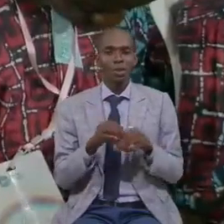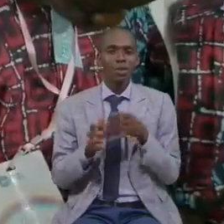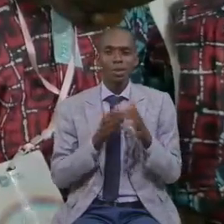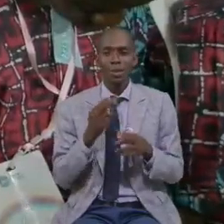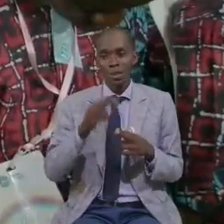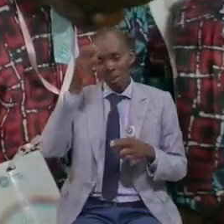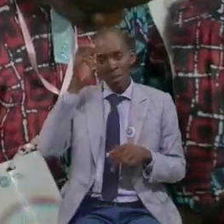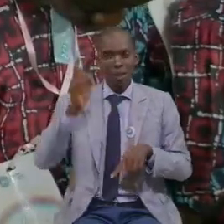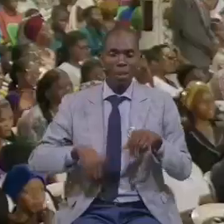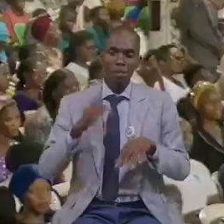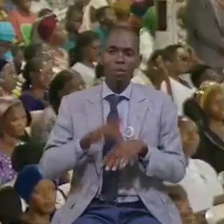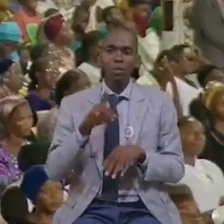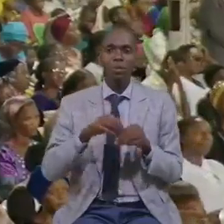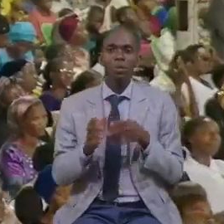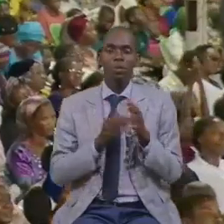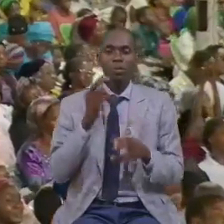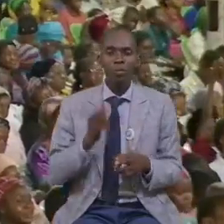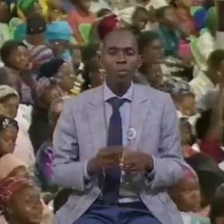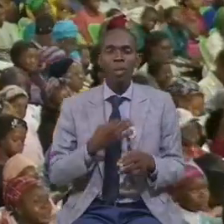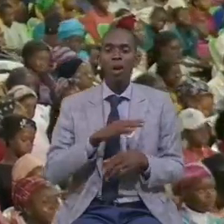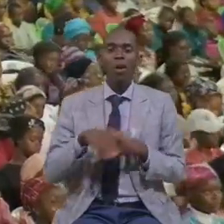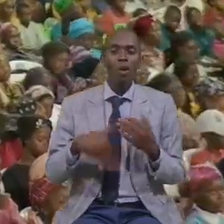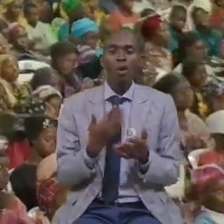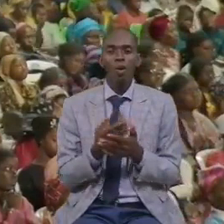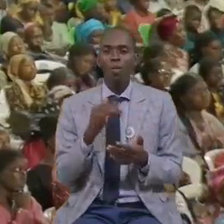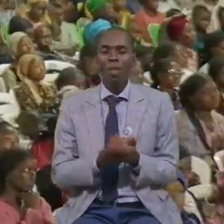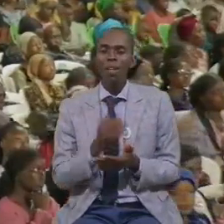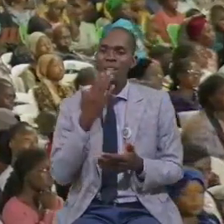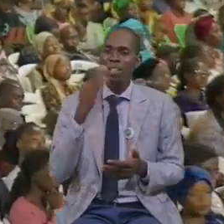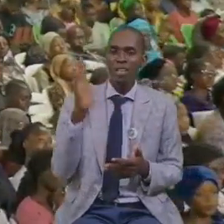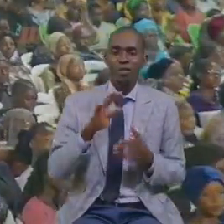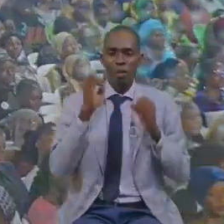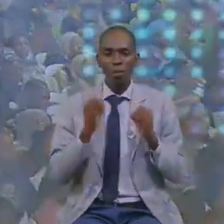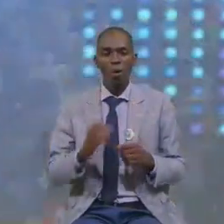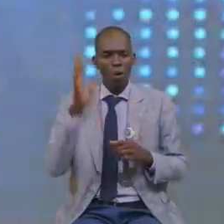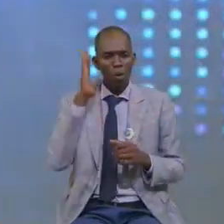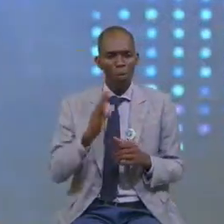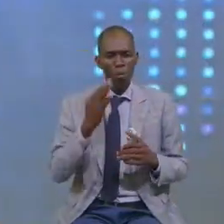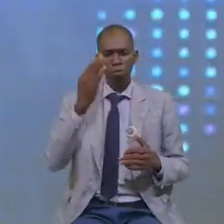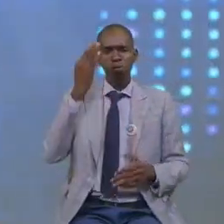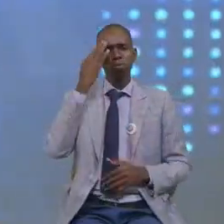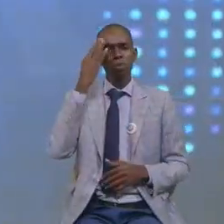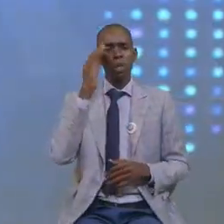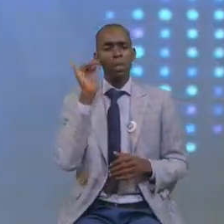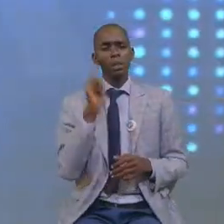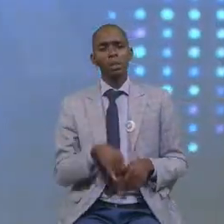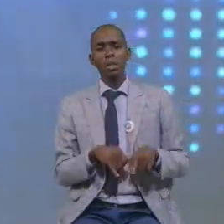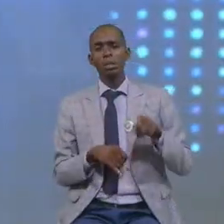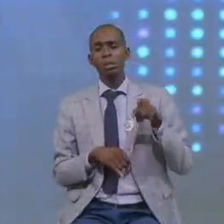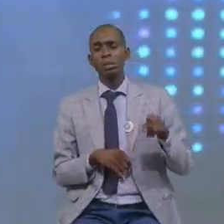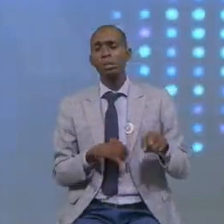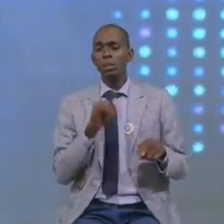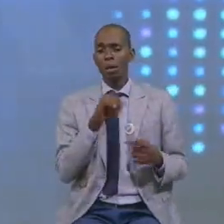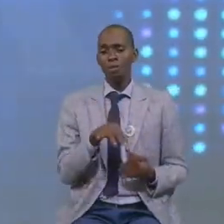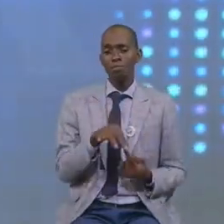cannot touch you. And all those evil powers, they will recognize, that is a peculiar